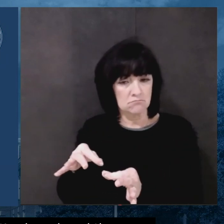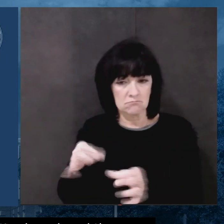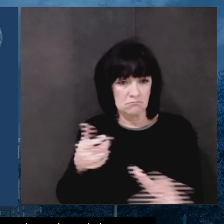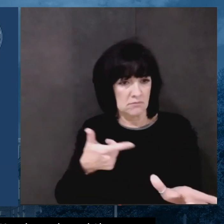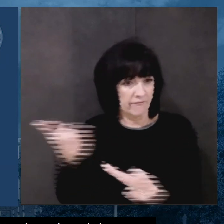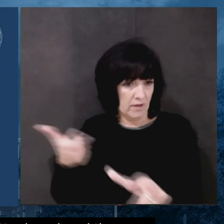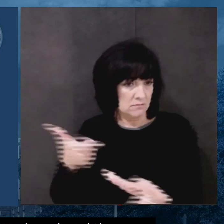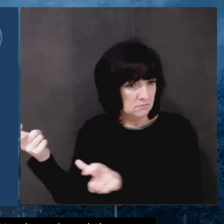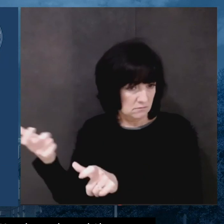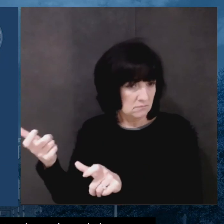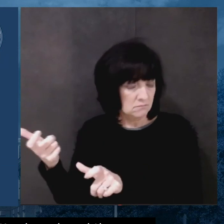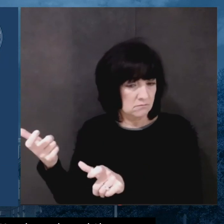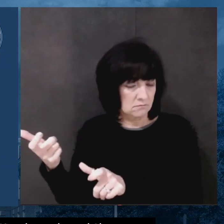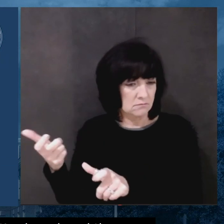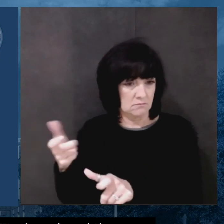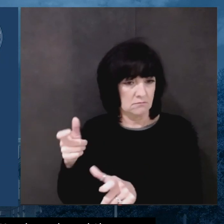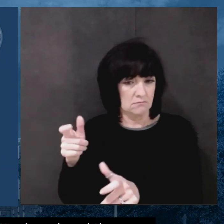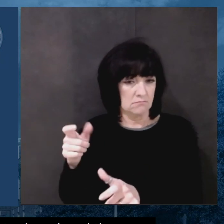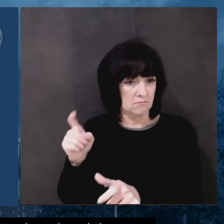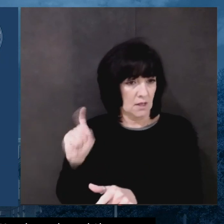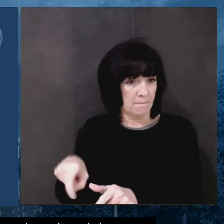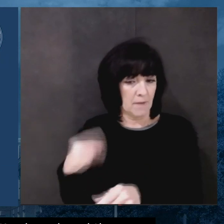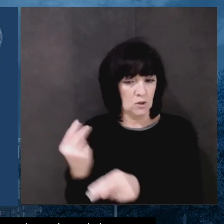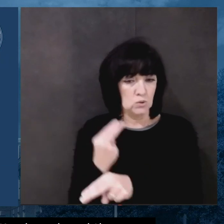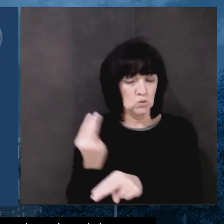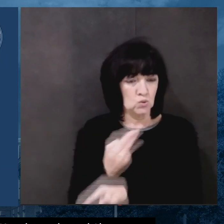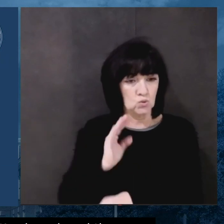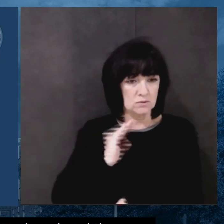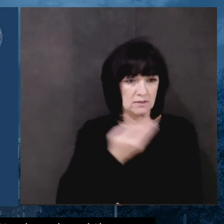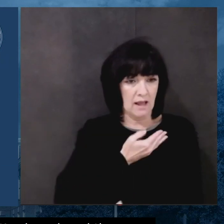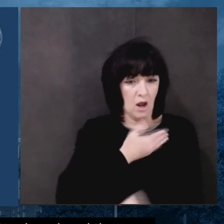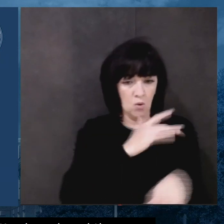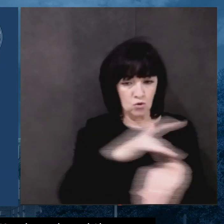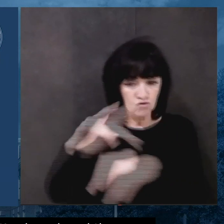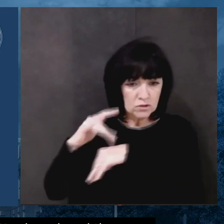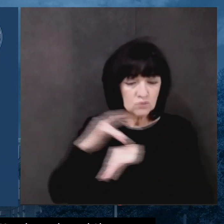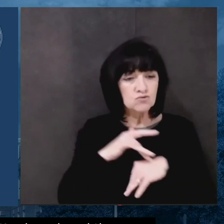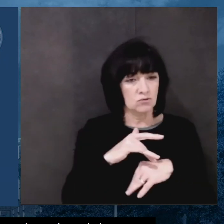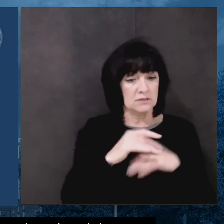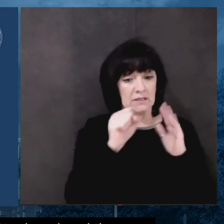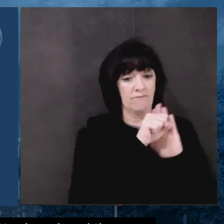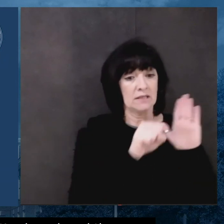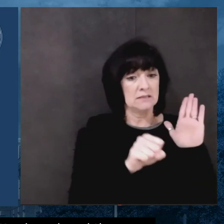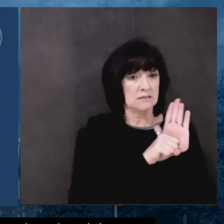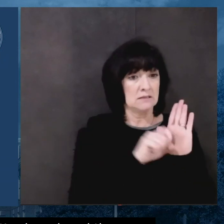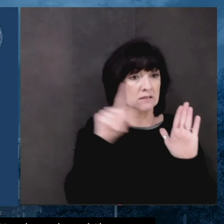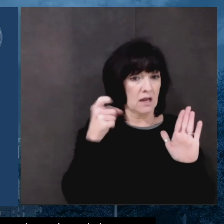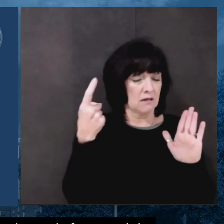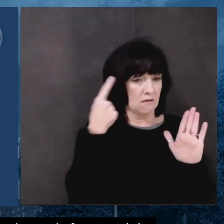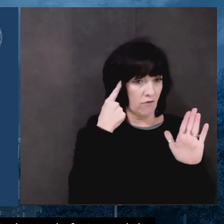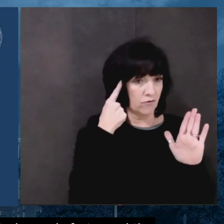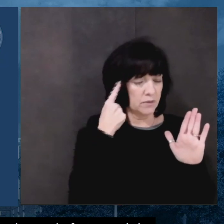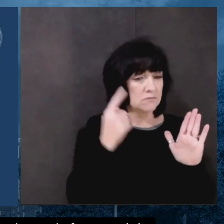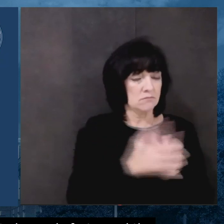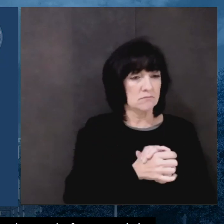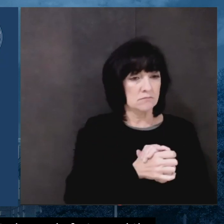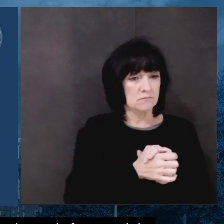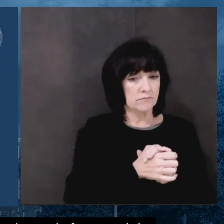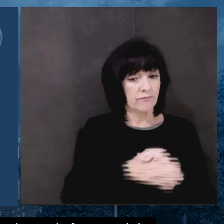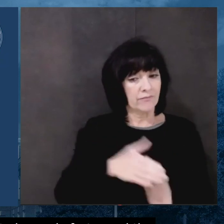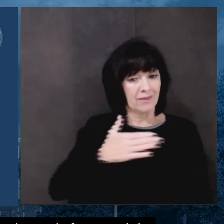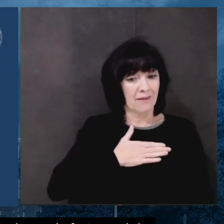the resources and apparatus of the state government. I can tell you that in the updates